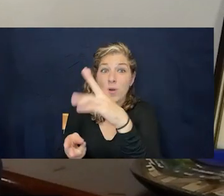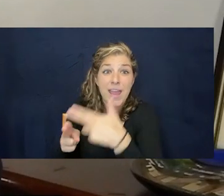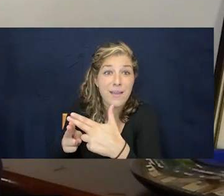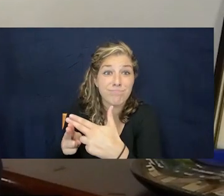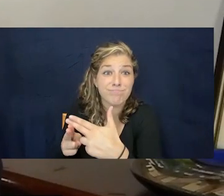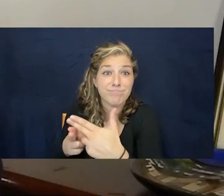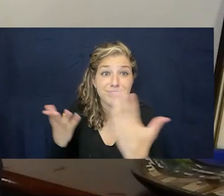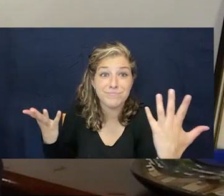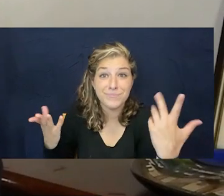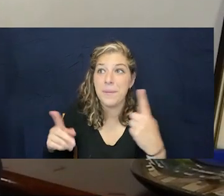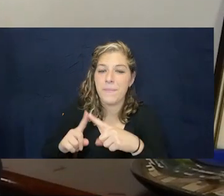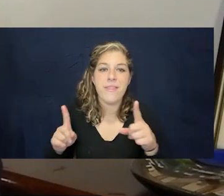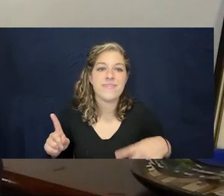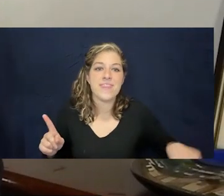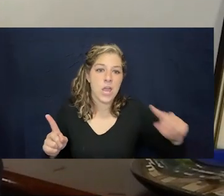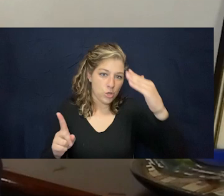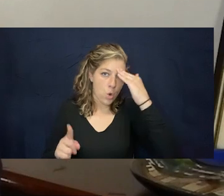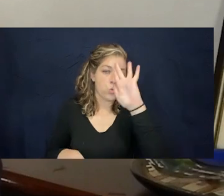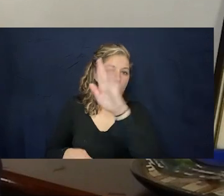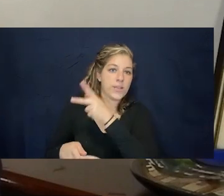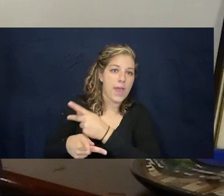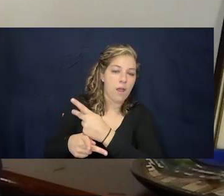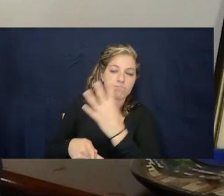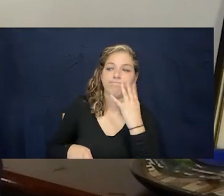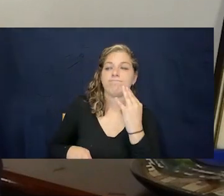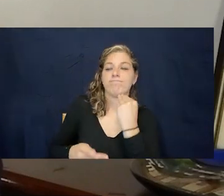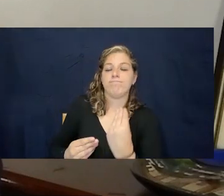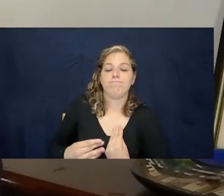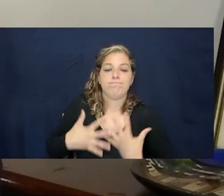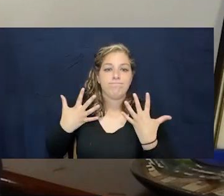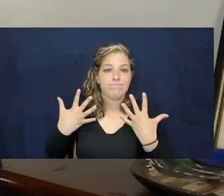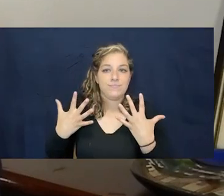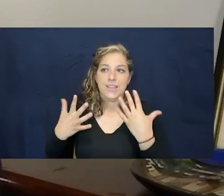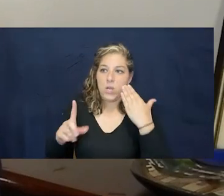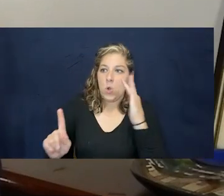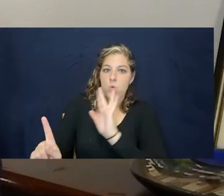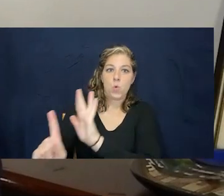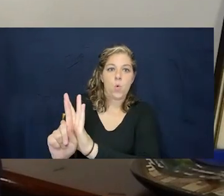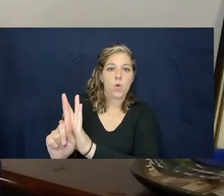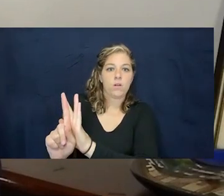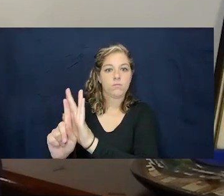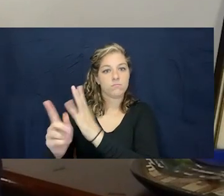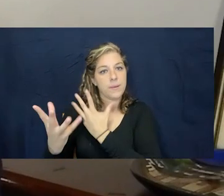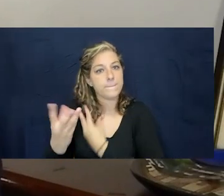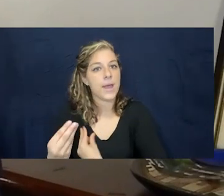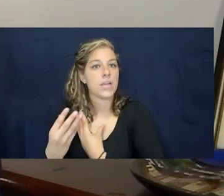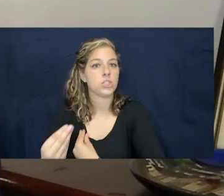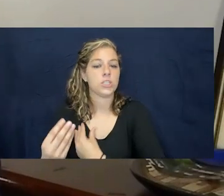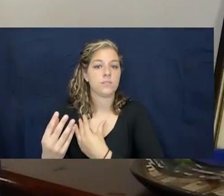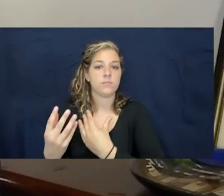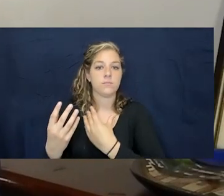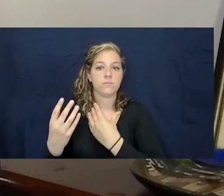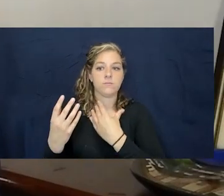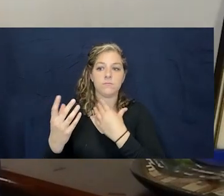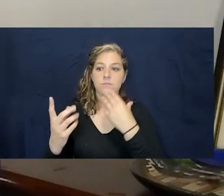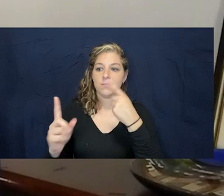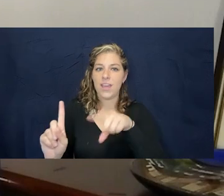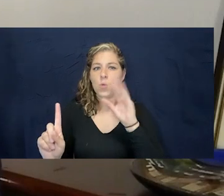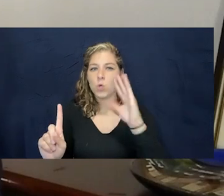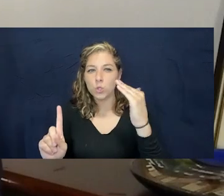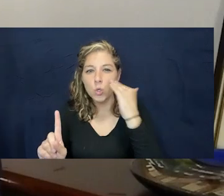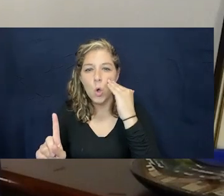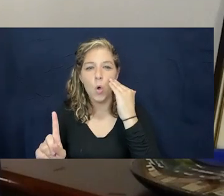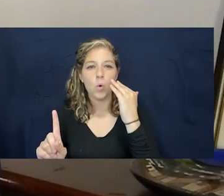Steve, who may never know your name, but they will know your care. They will know